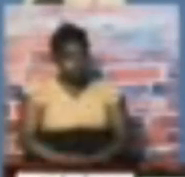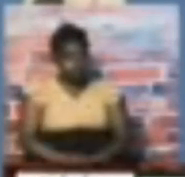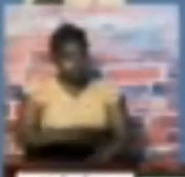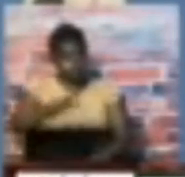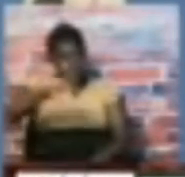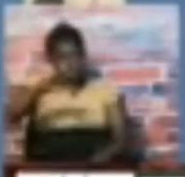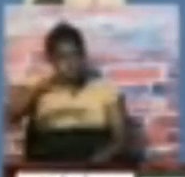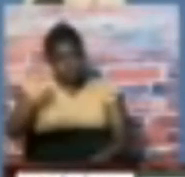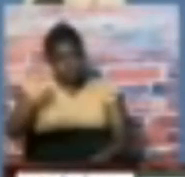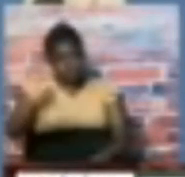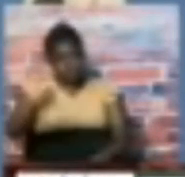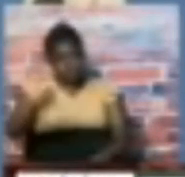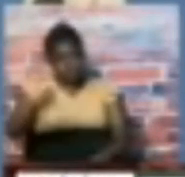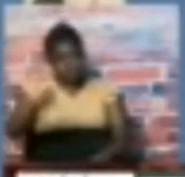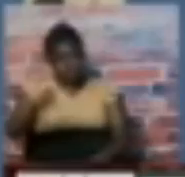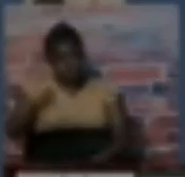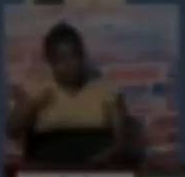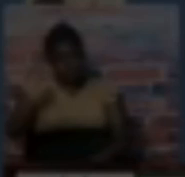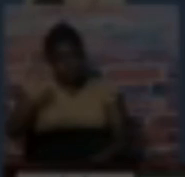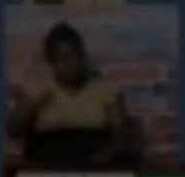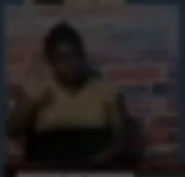Water and Environment